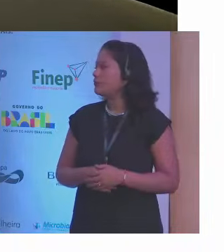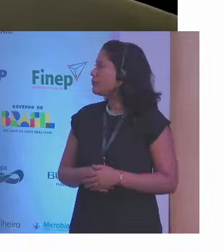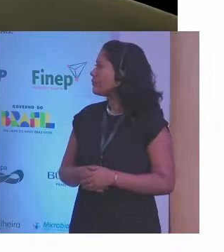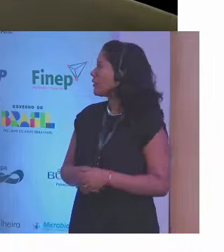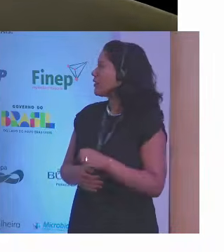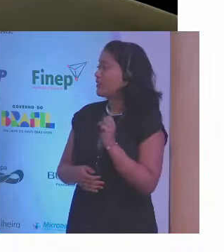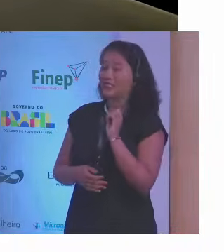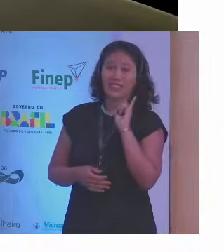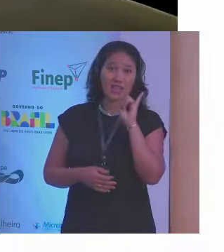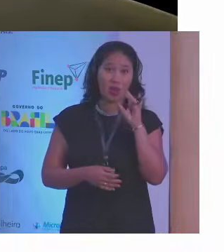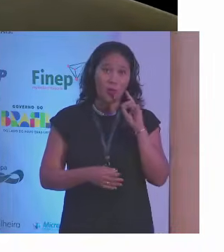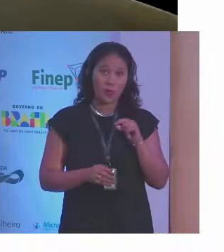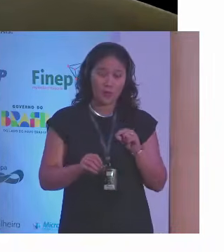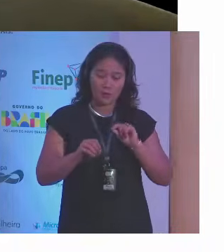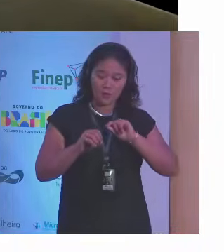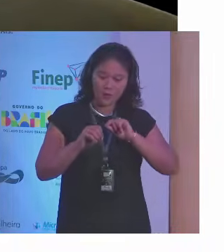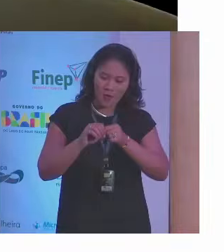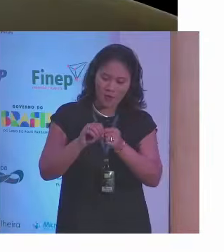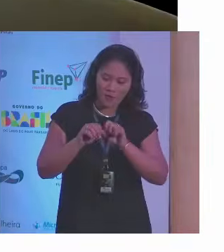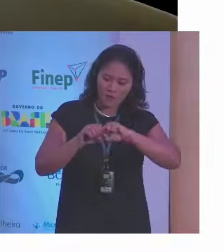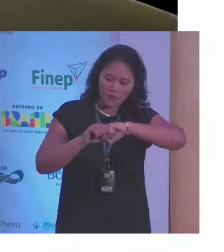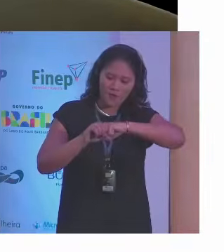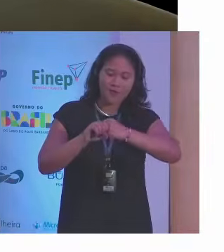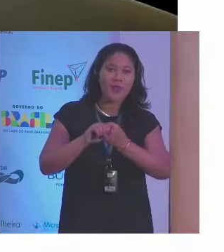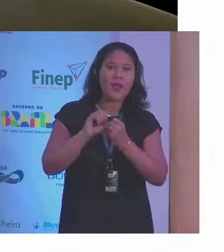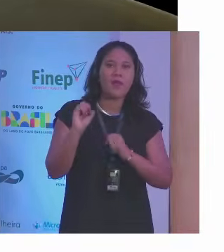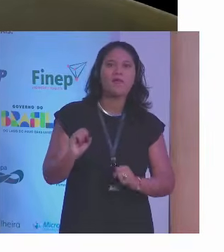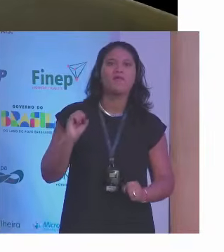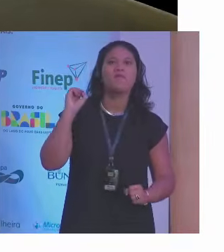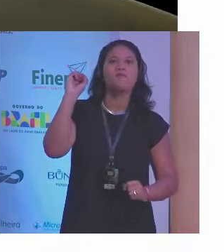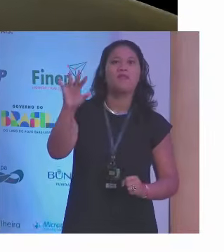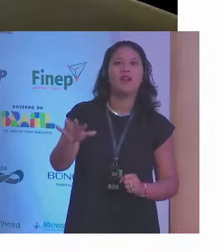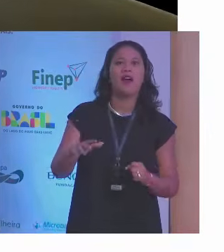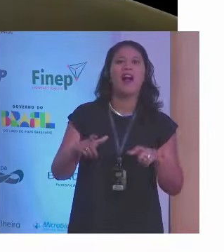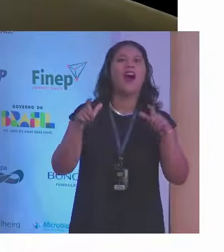inside, where and when it will end?